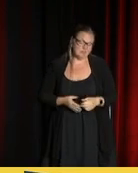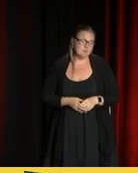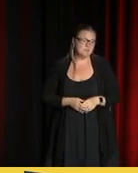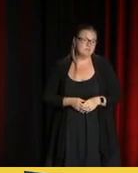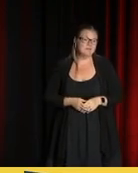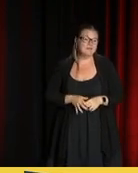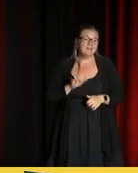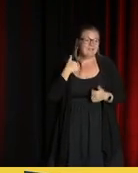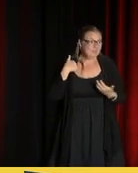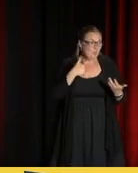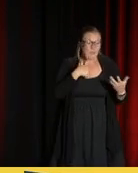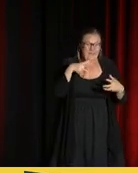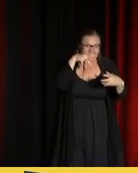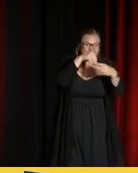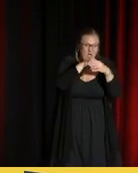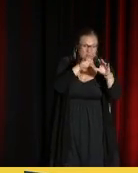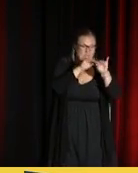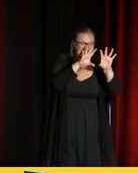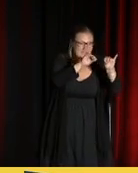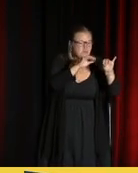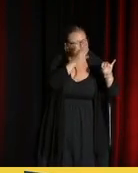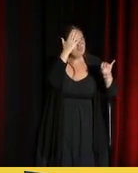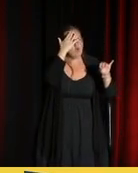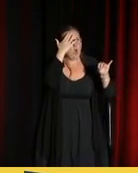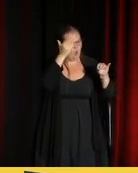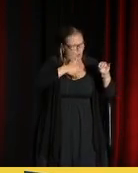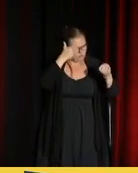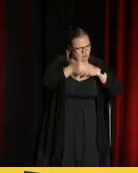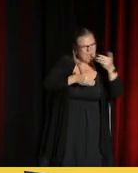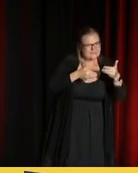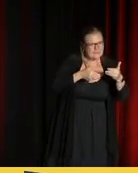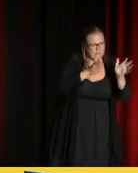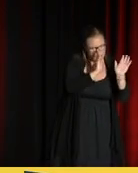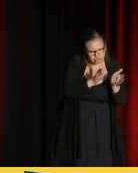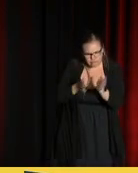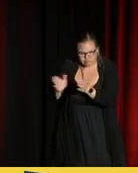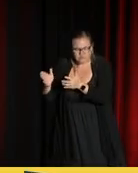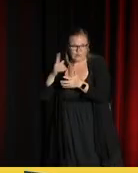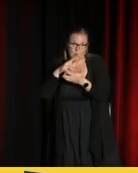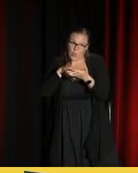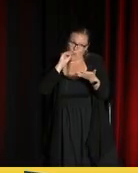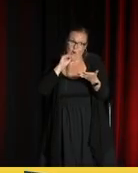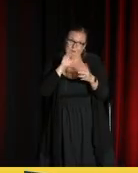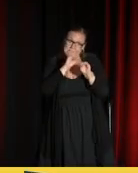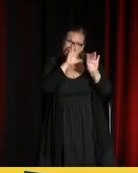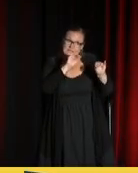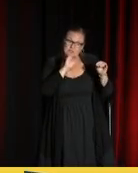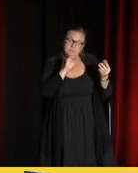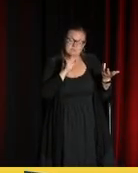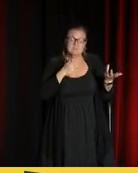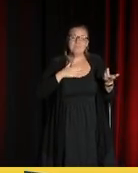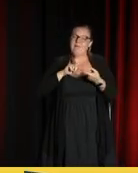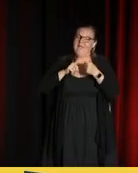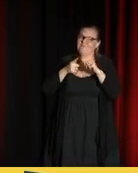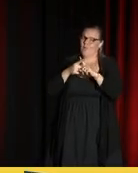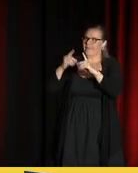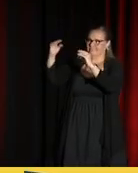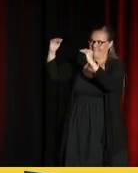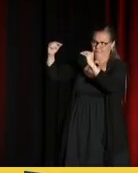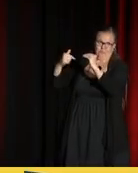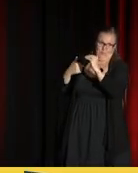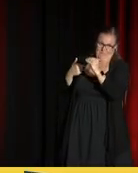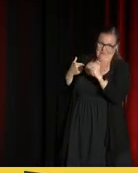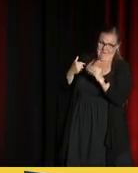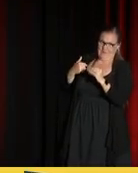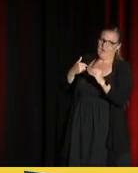Those of us in magic know that there's a process, a procedure for learning a magic trick. My friend and mentor was a great